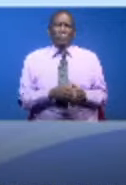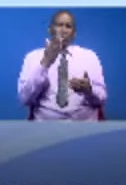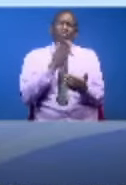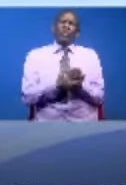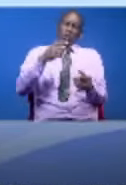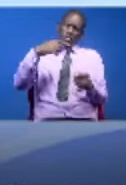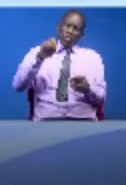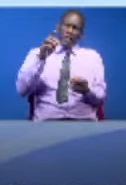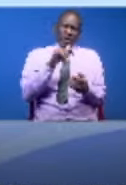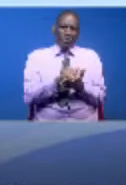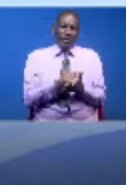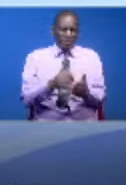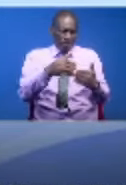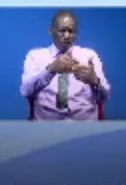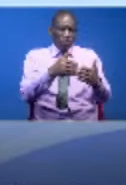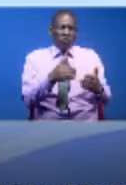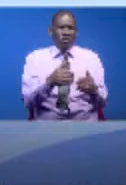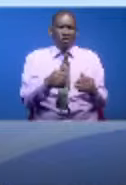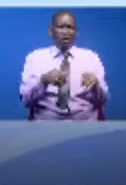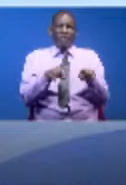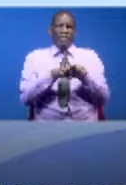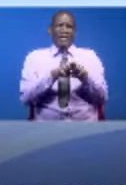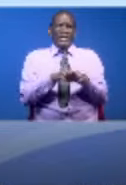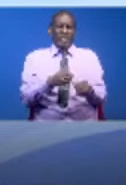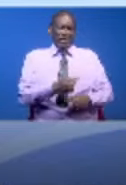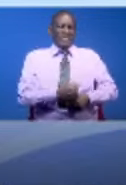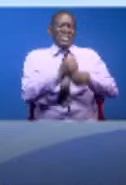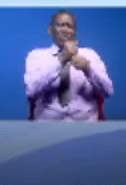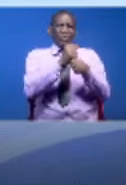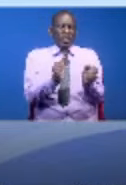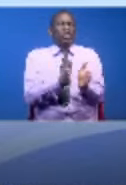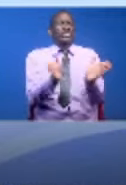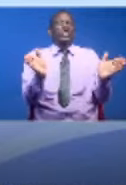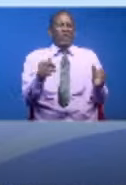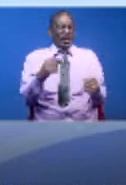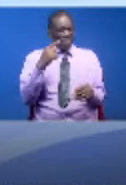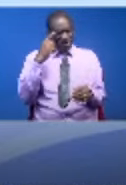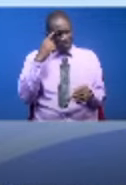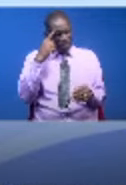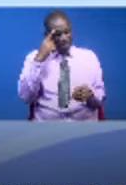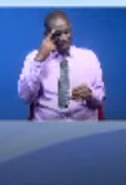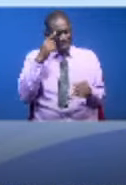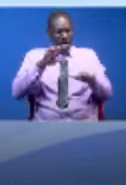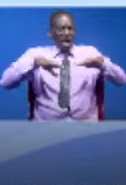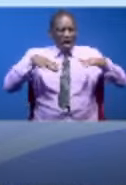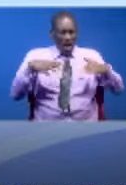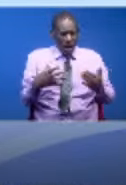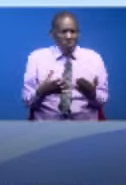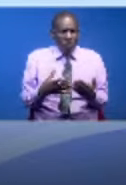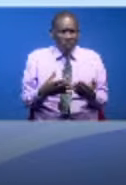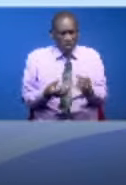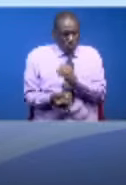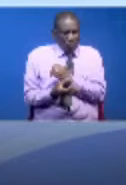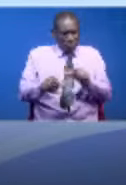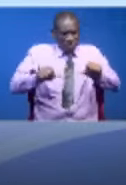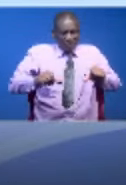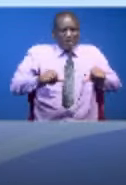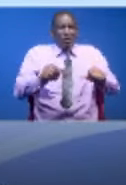that initially, and as the stakeholders at large were still grappling with how to define